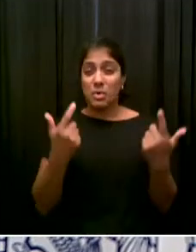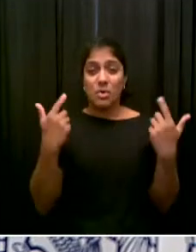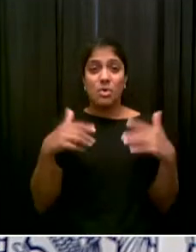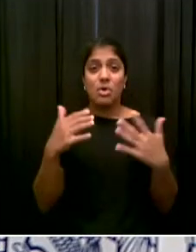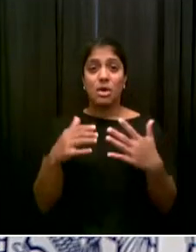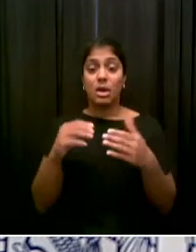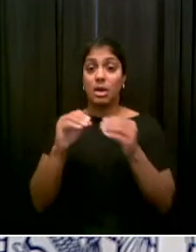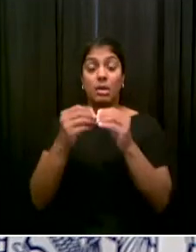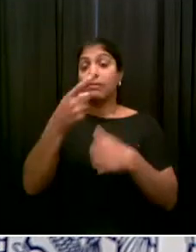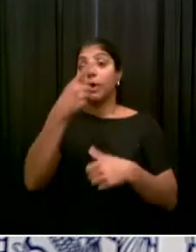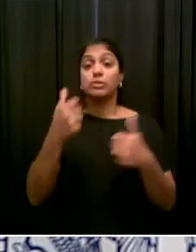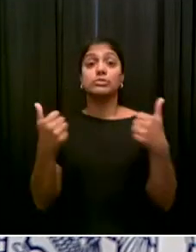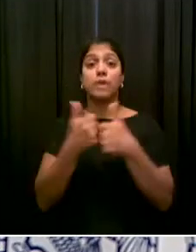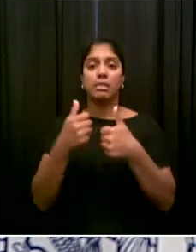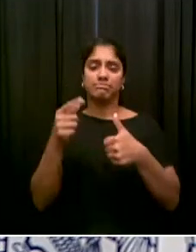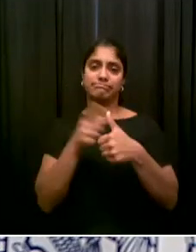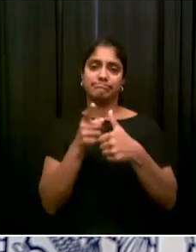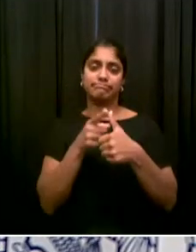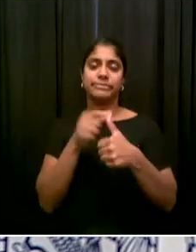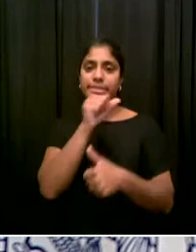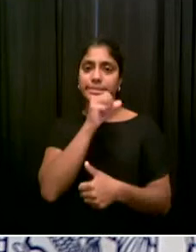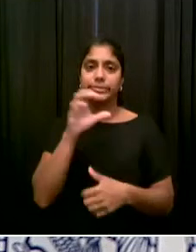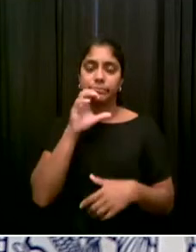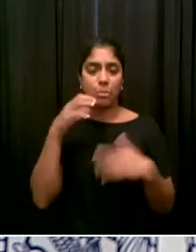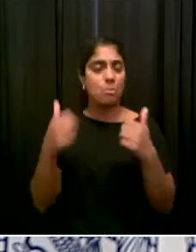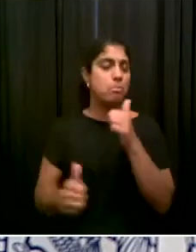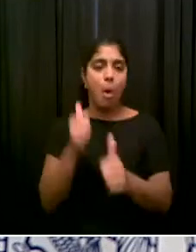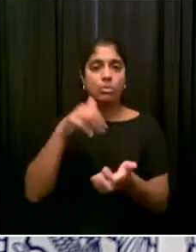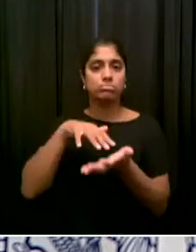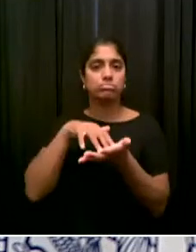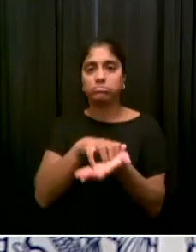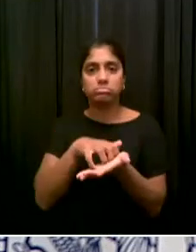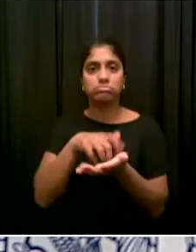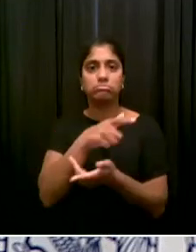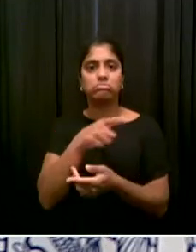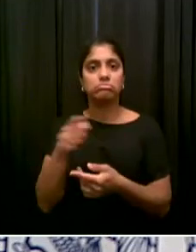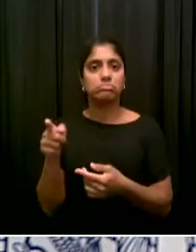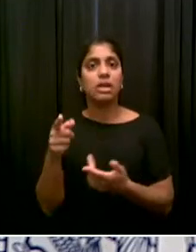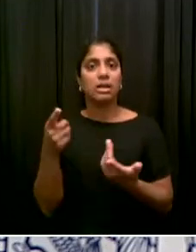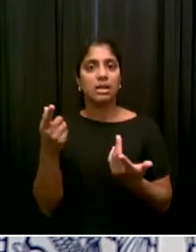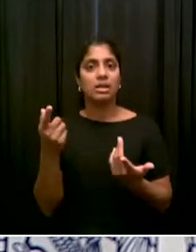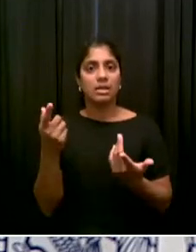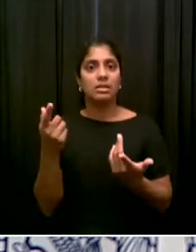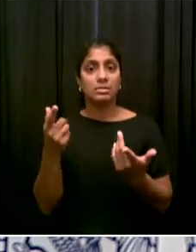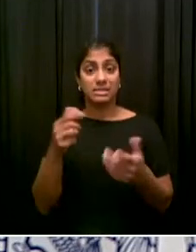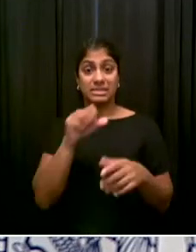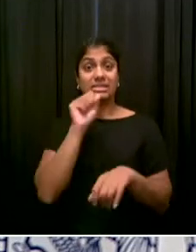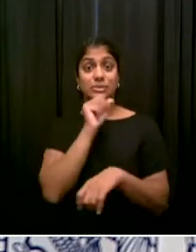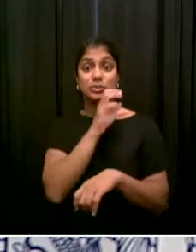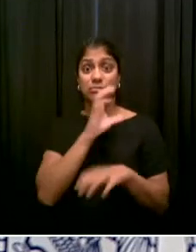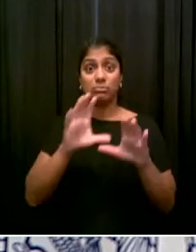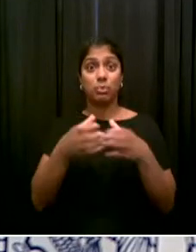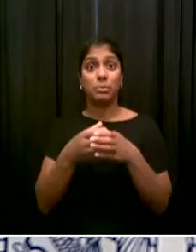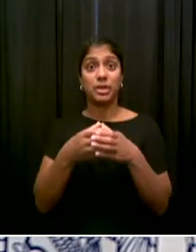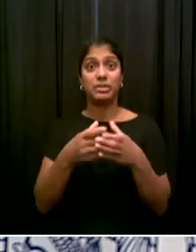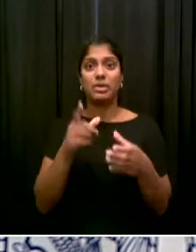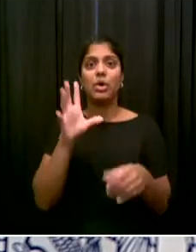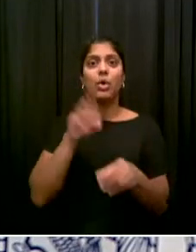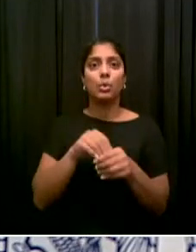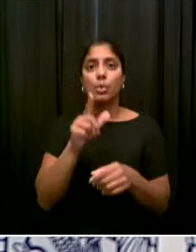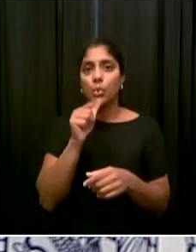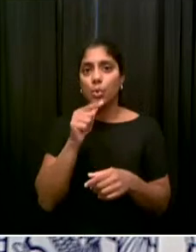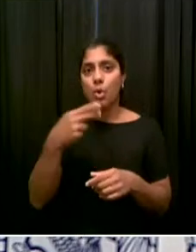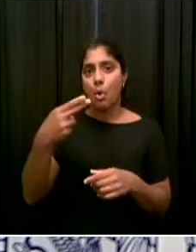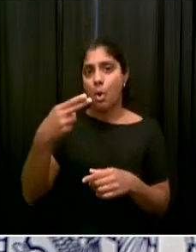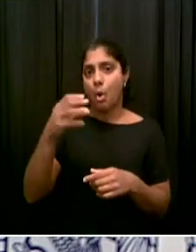had Holocaust survivors in this city who had been through so much and yet survived, moved forward,